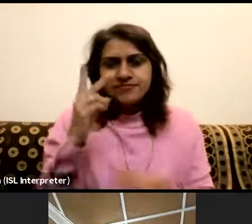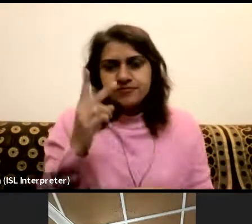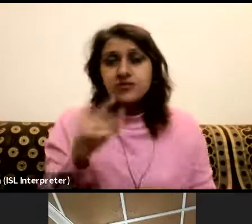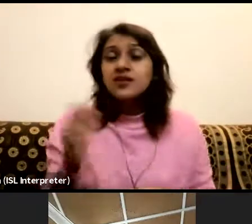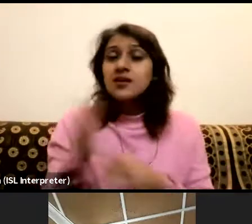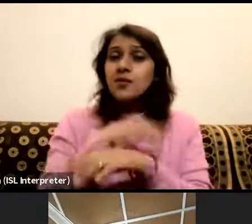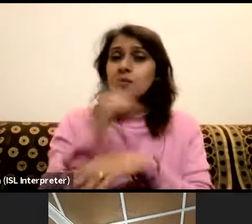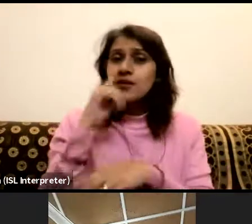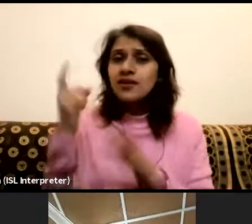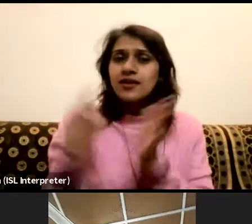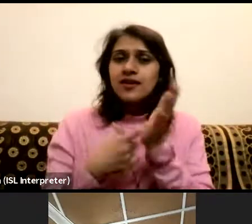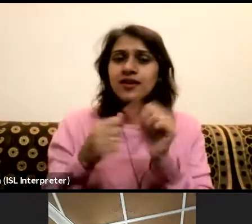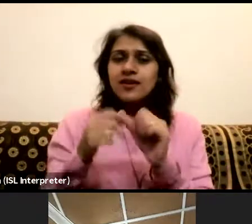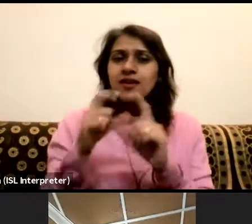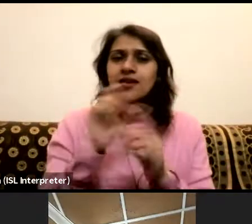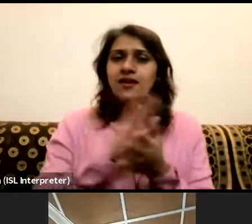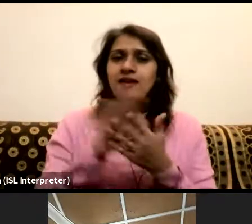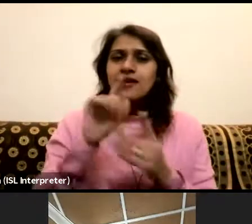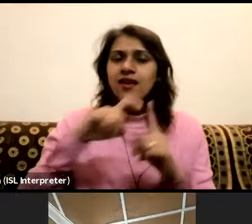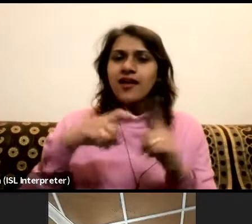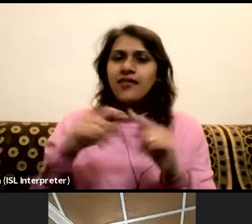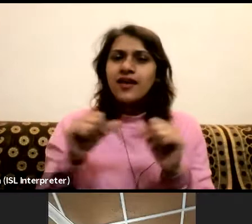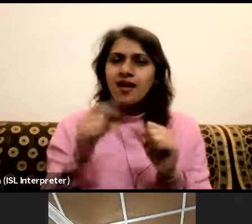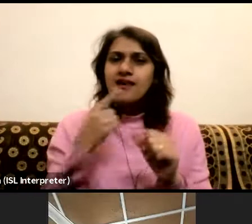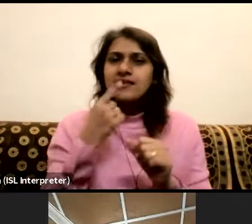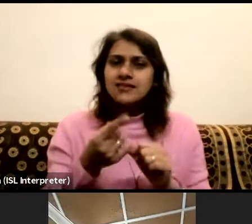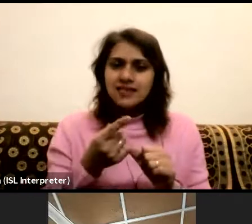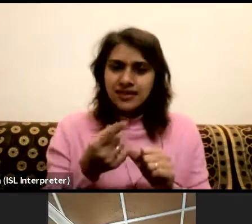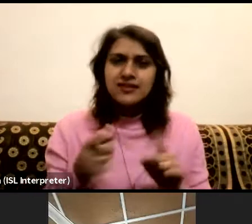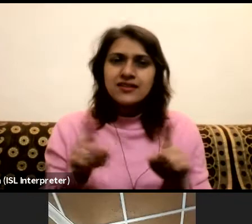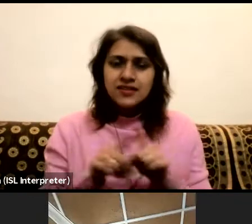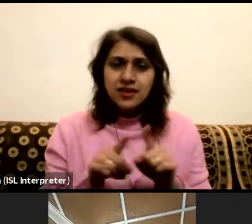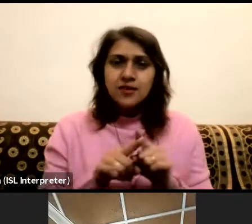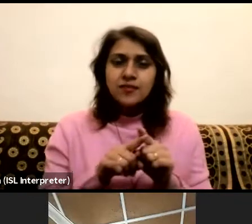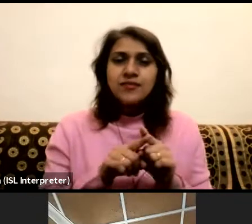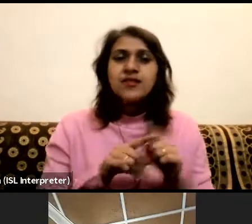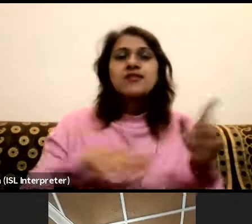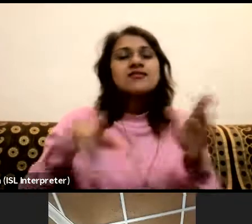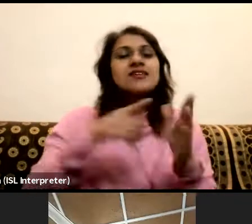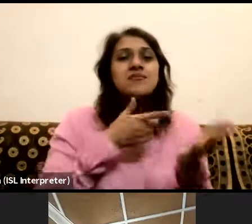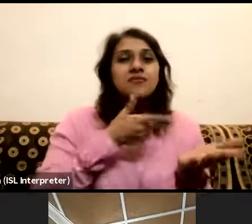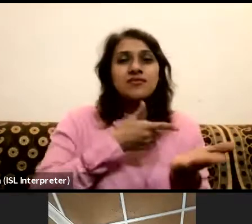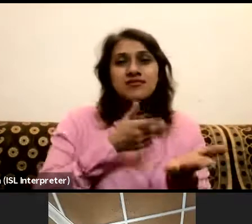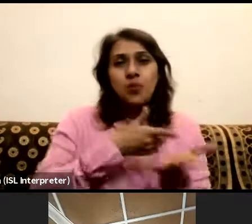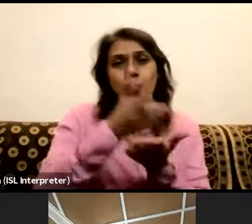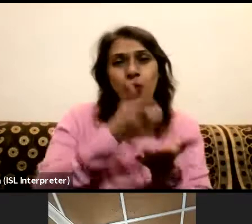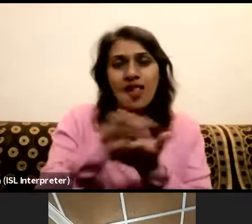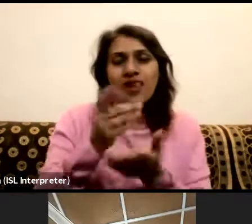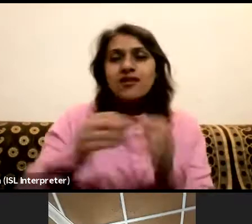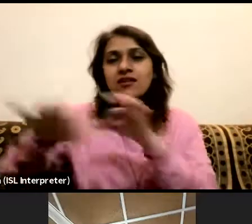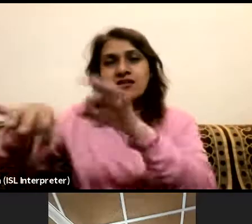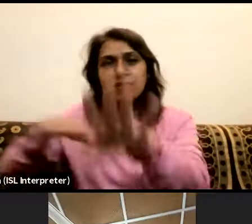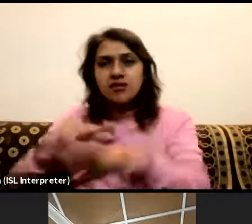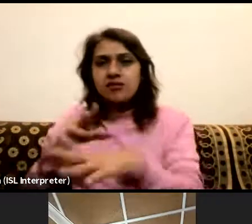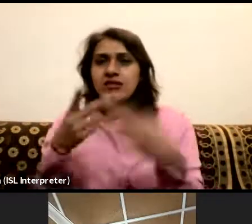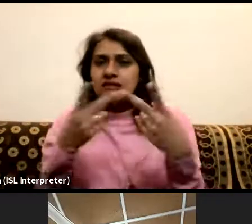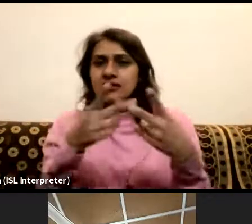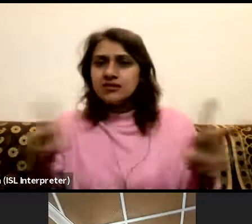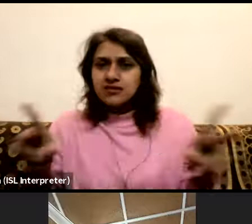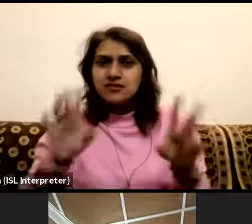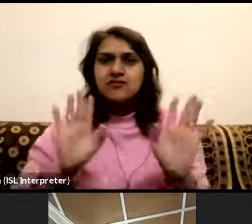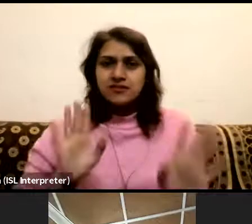is that progressively the urban poor and the rural poor is sinking below the